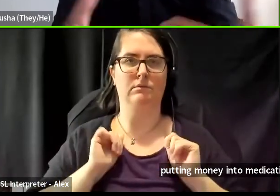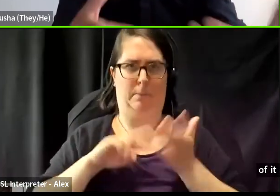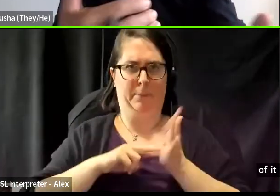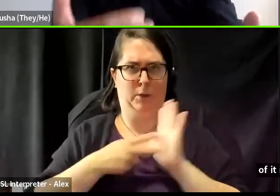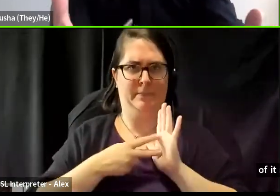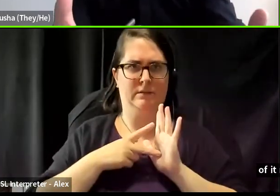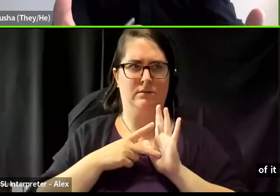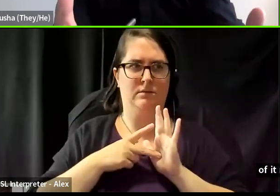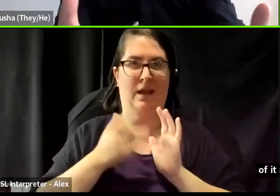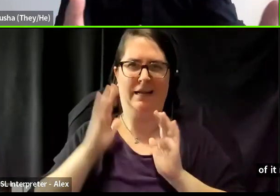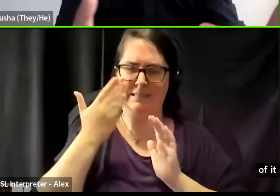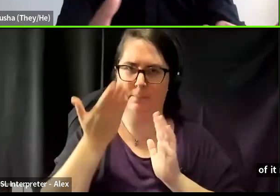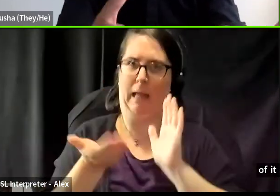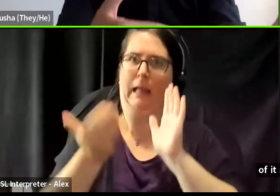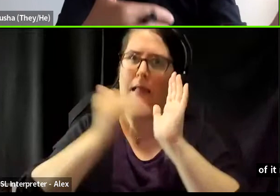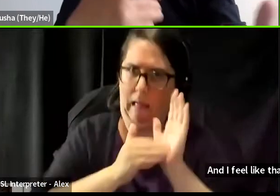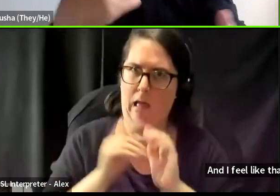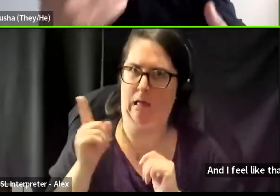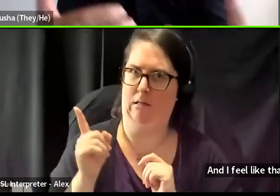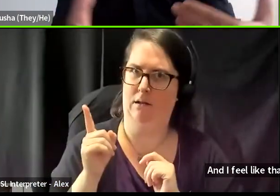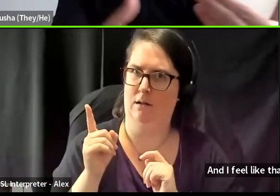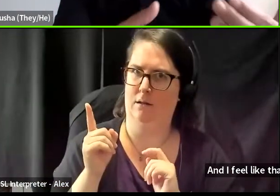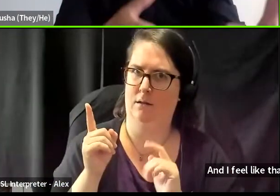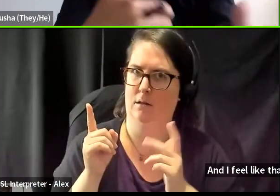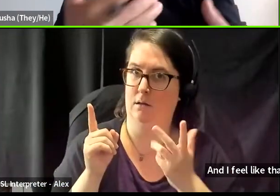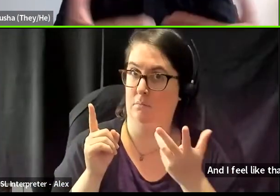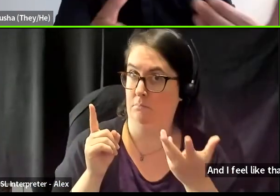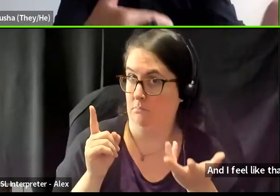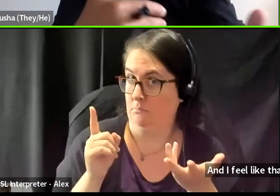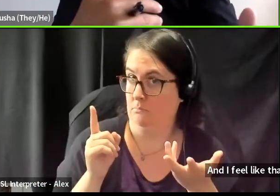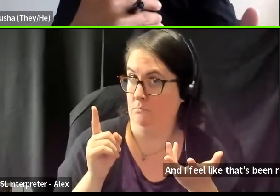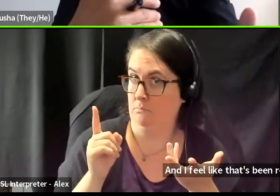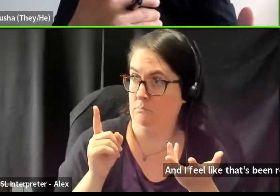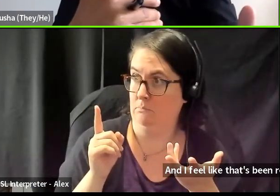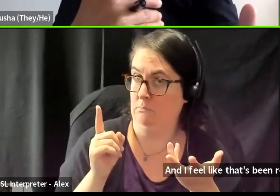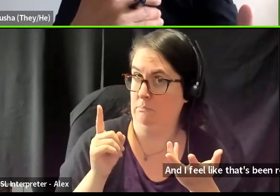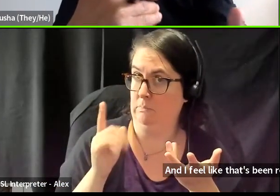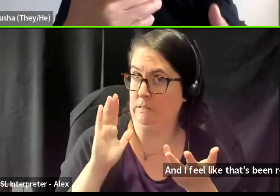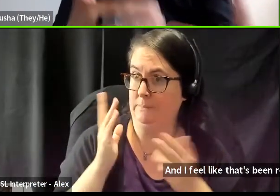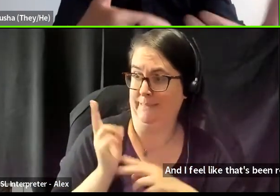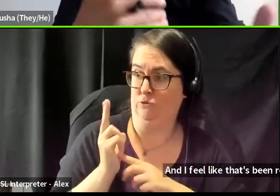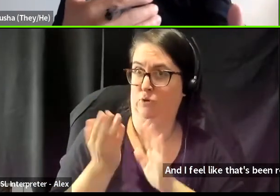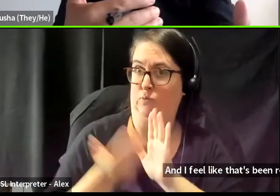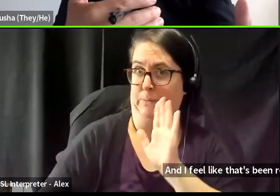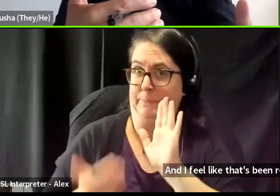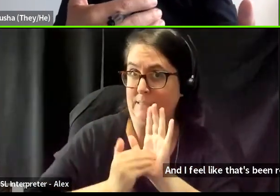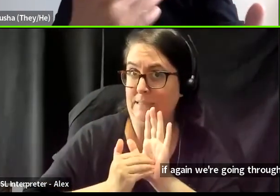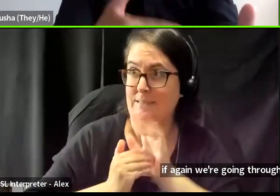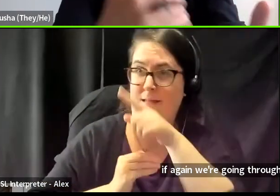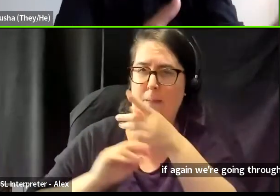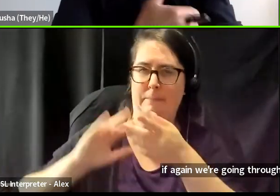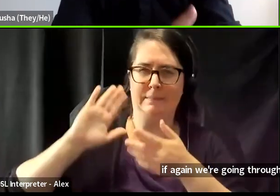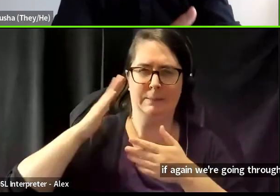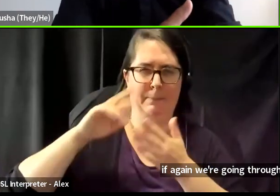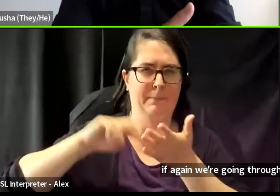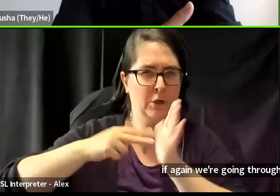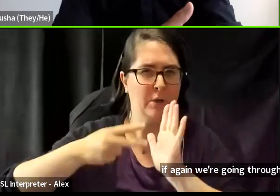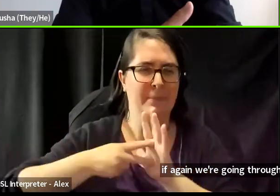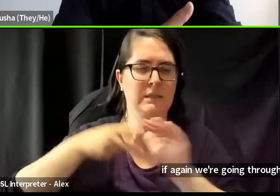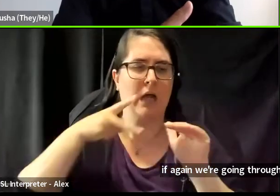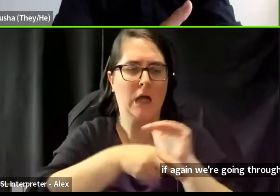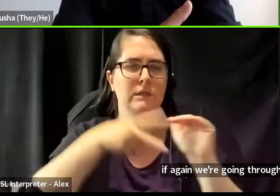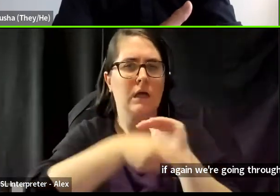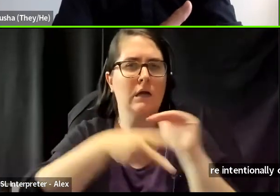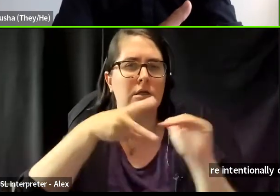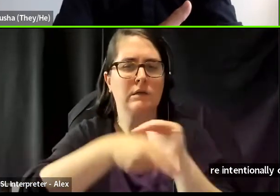been repeated again. And I wonder if, again, we're going through the same thing where they're intentionally cutting off these